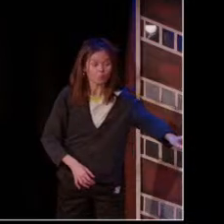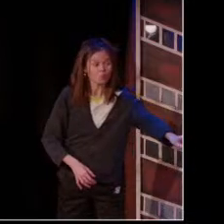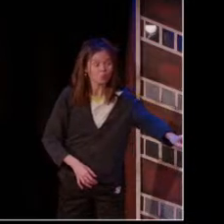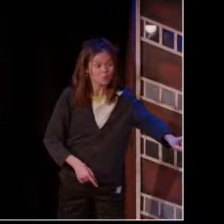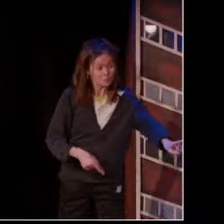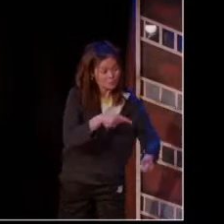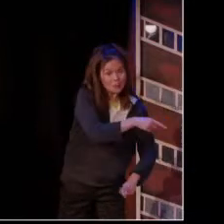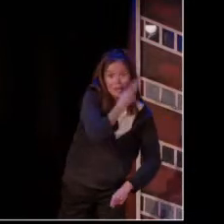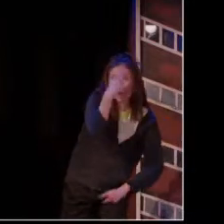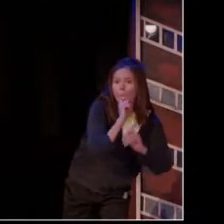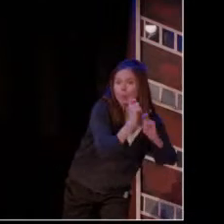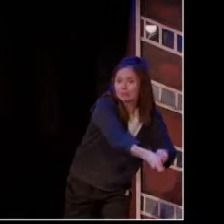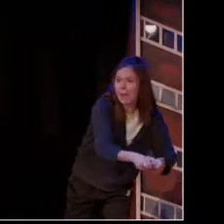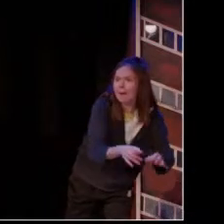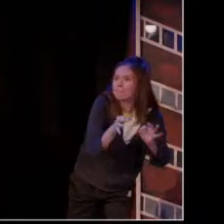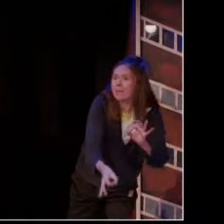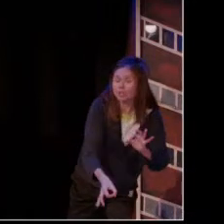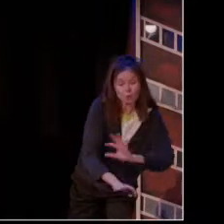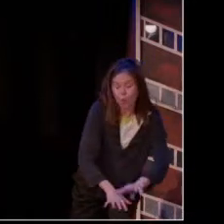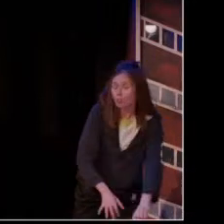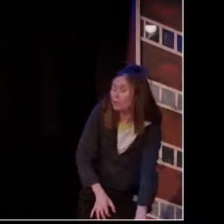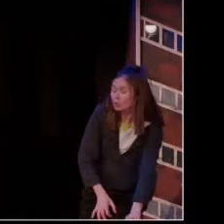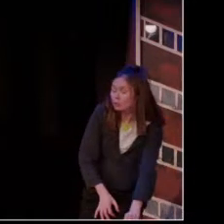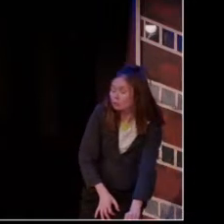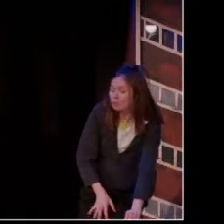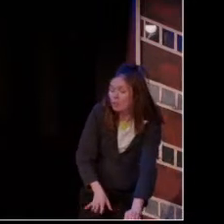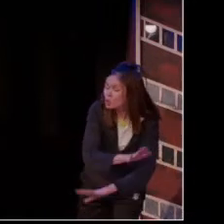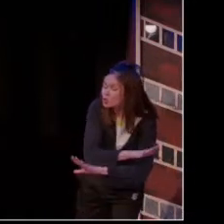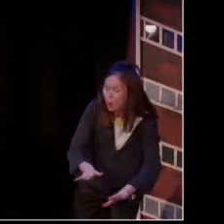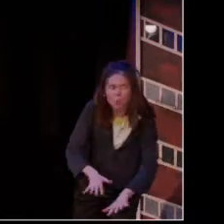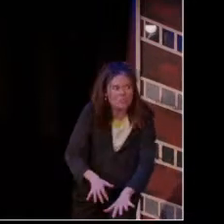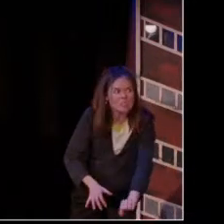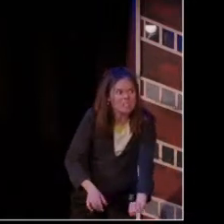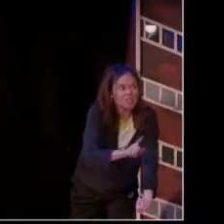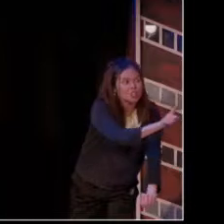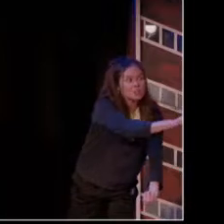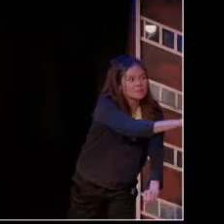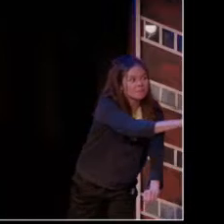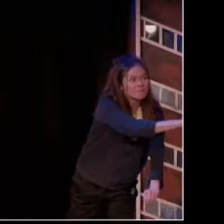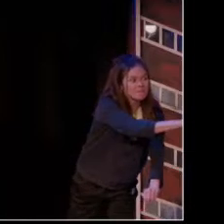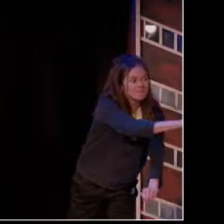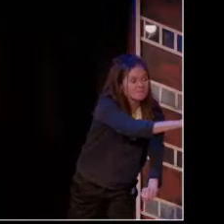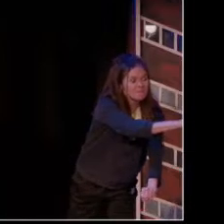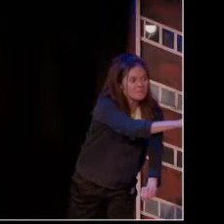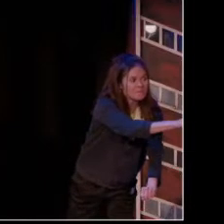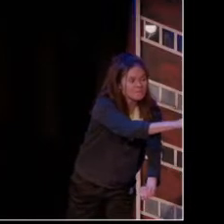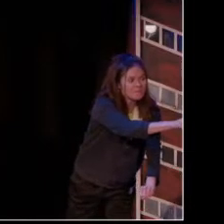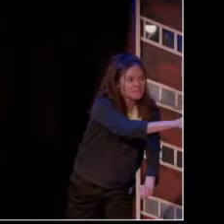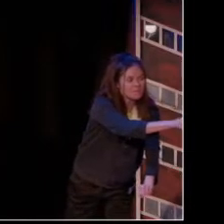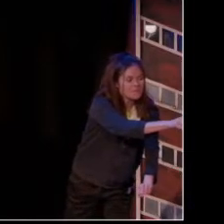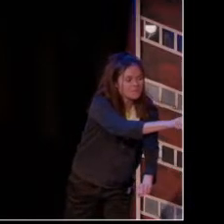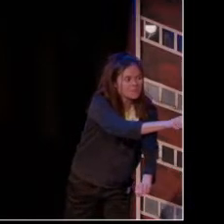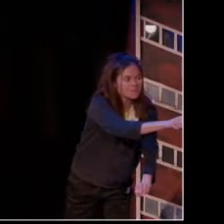are your hands if you pick up that babe by the foul name that he has put upon it.